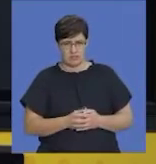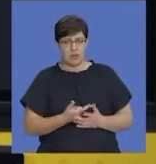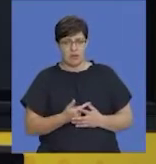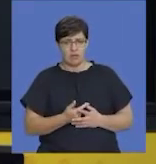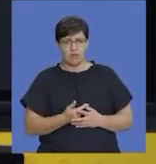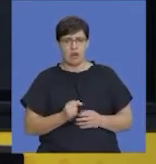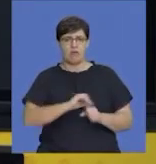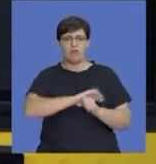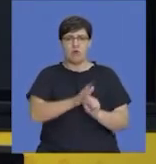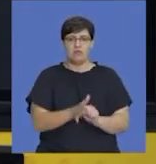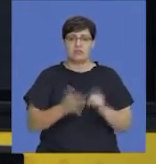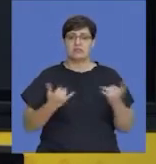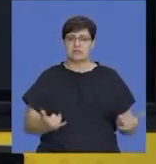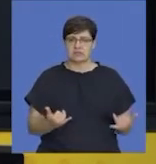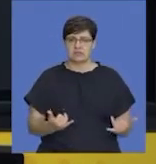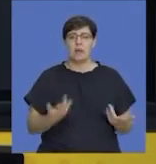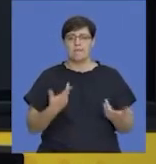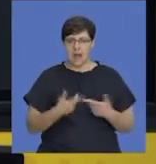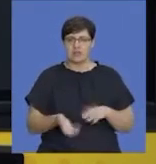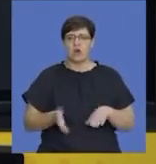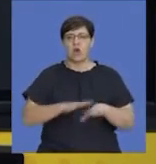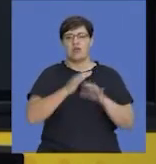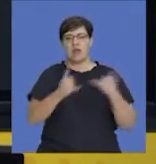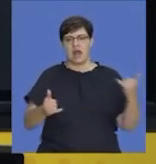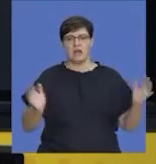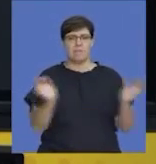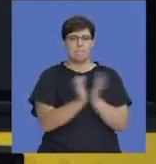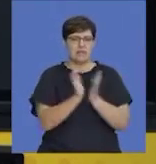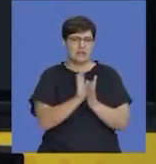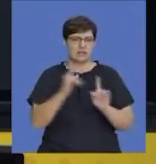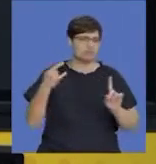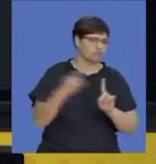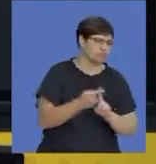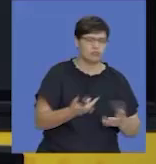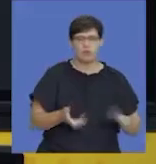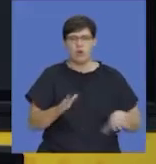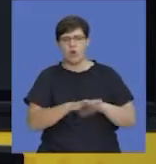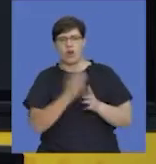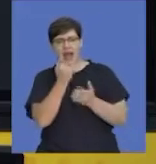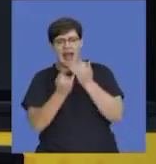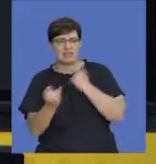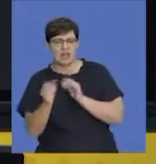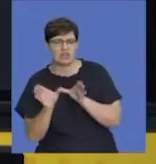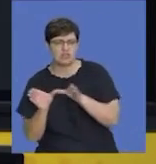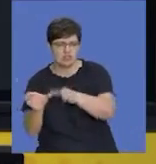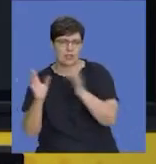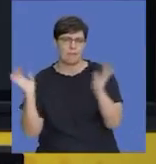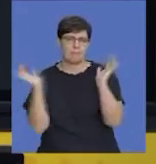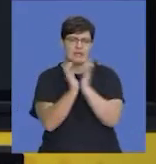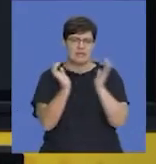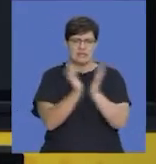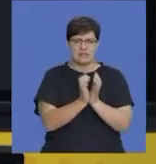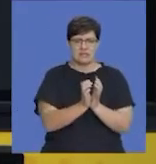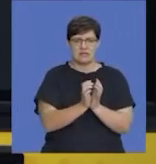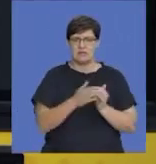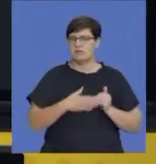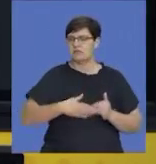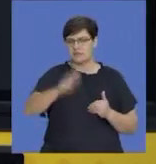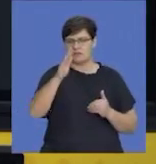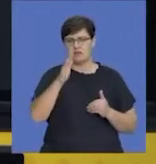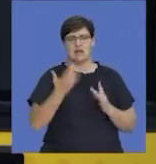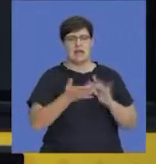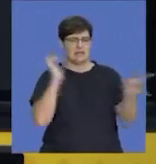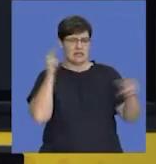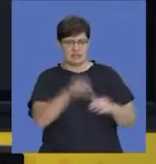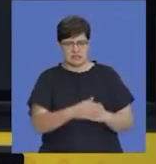with COVID currently, everybody had to go online. Meetings were now done online. People were in isolation, meeting over the